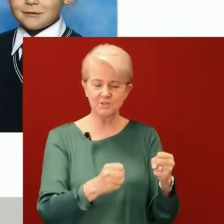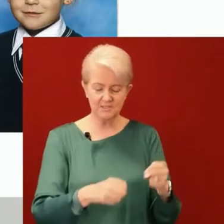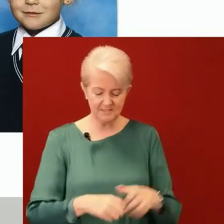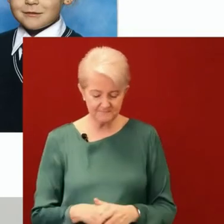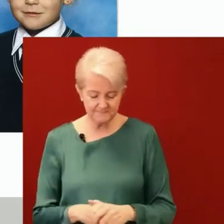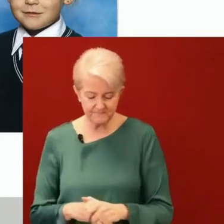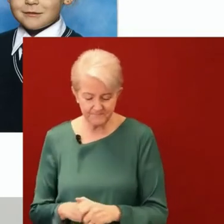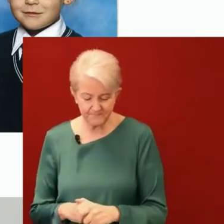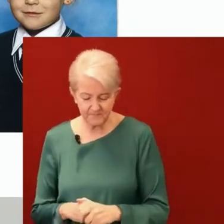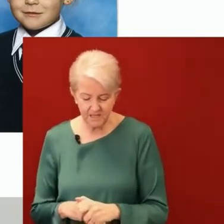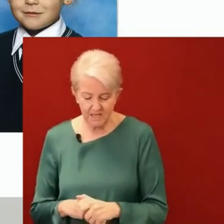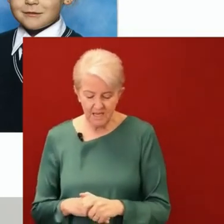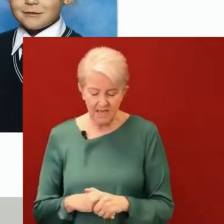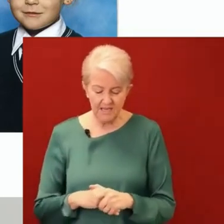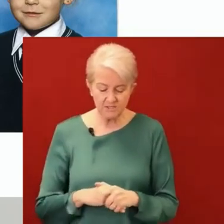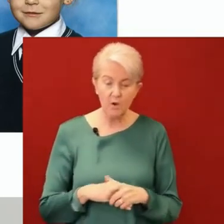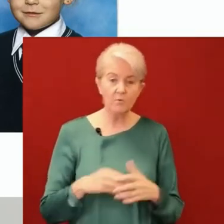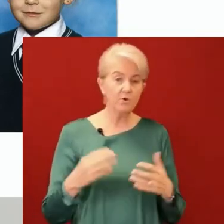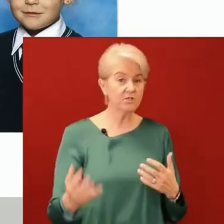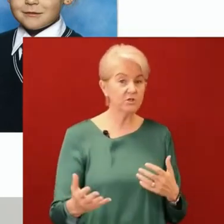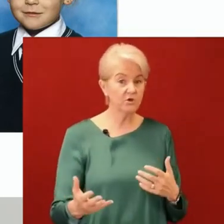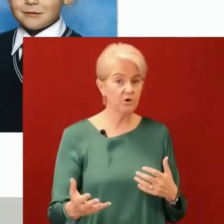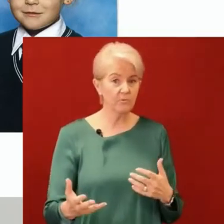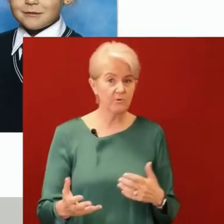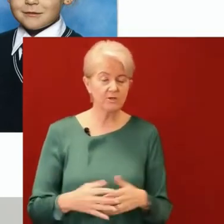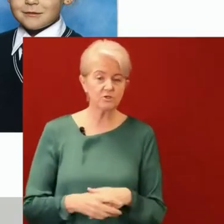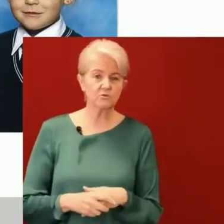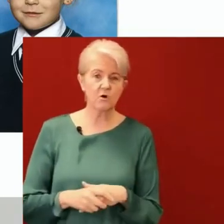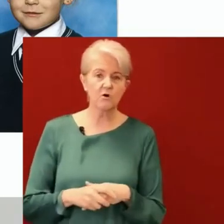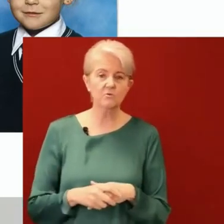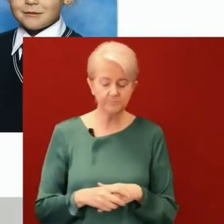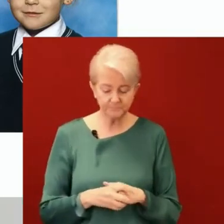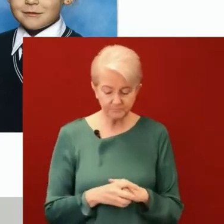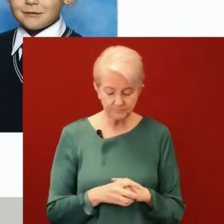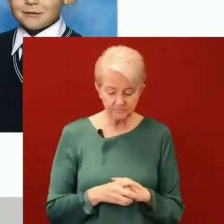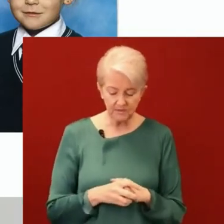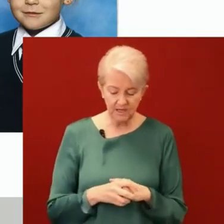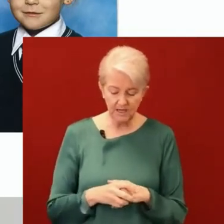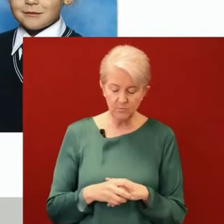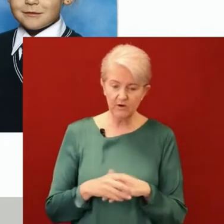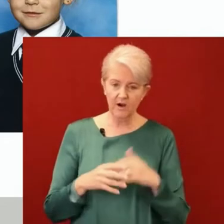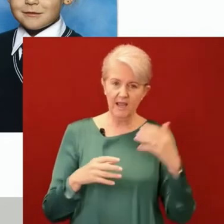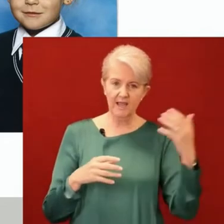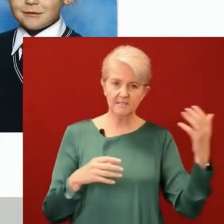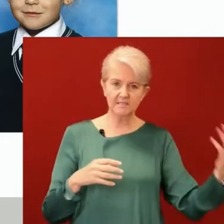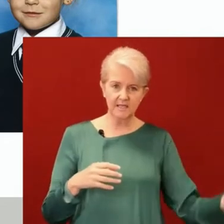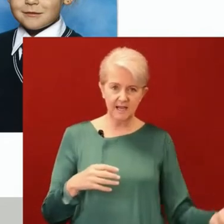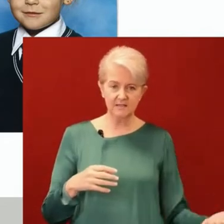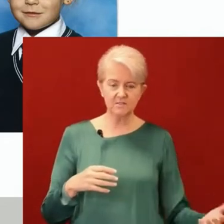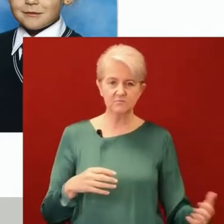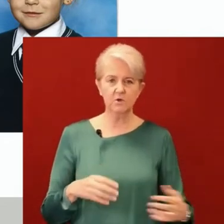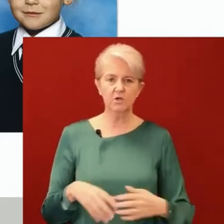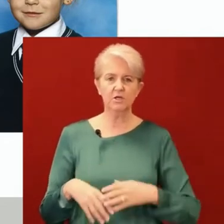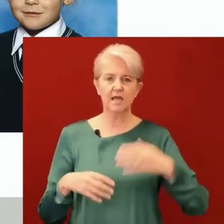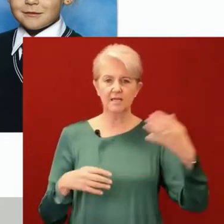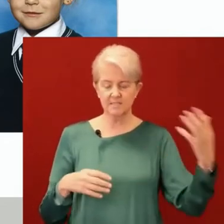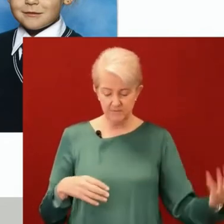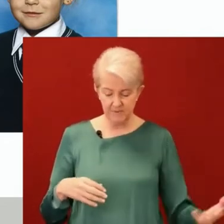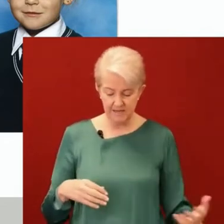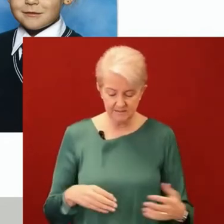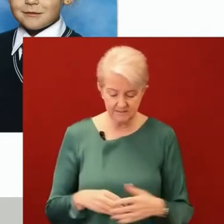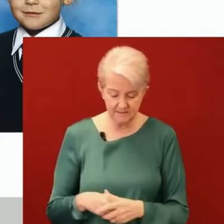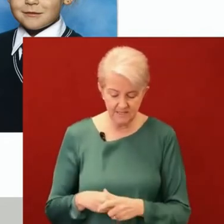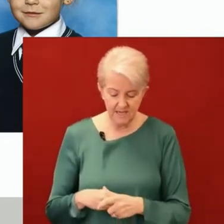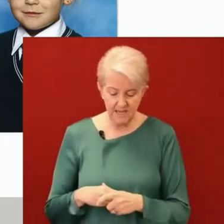those ambitions. So I worked in a non-operational role, where I had set hours of work and